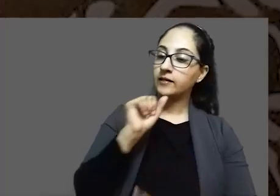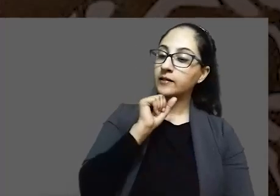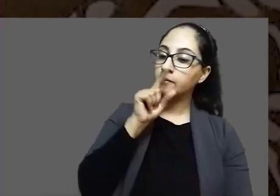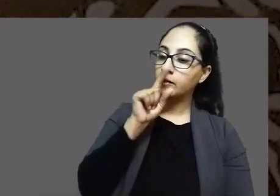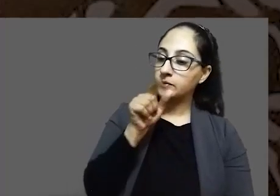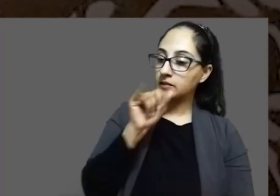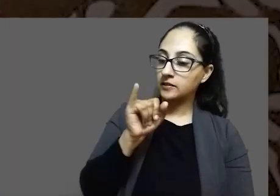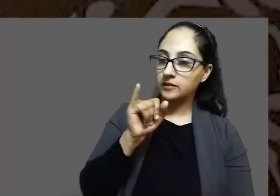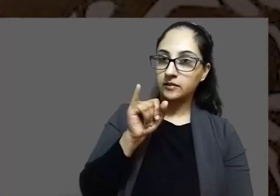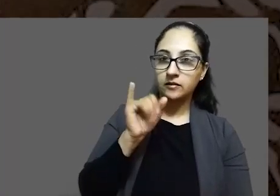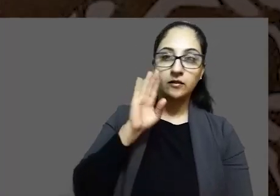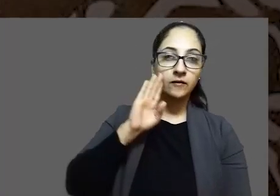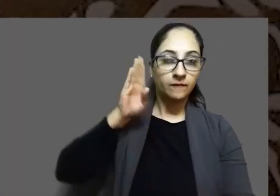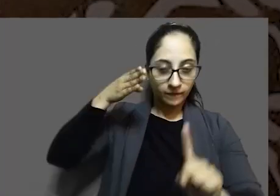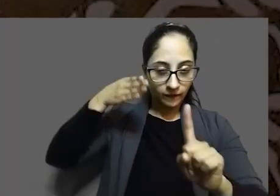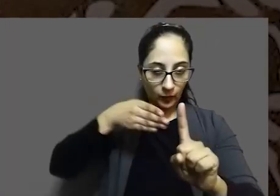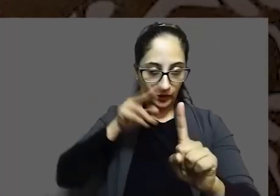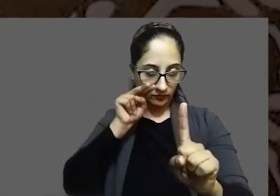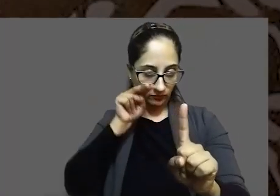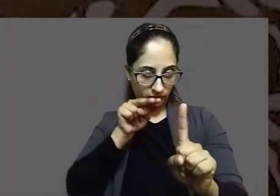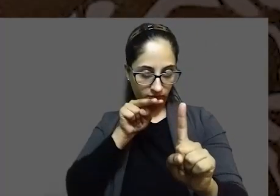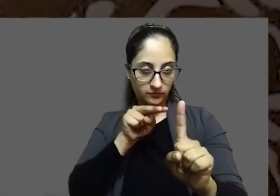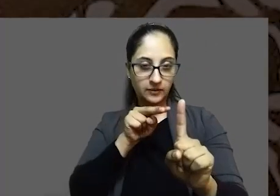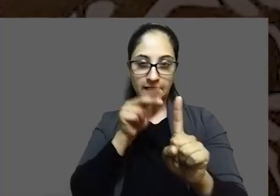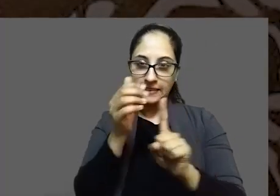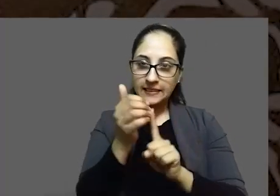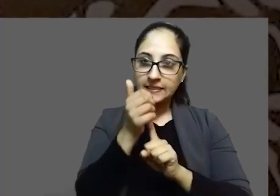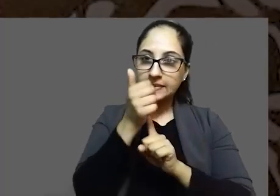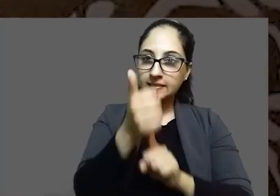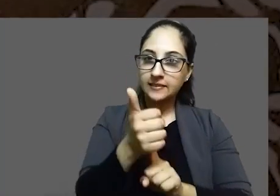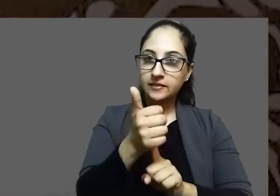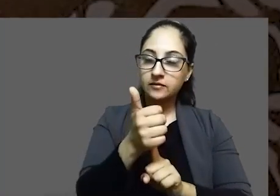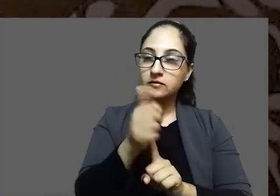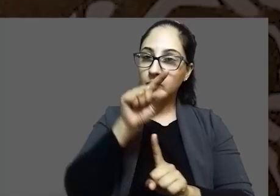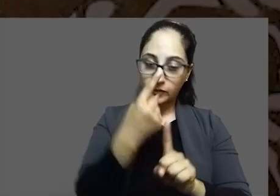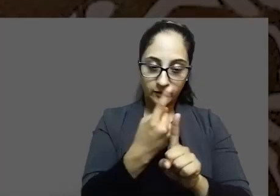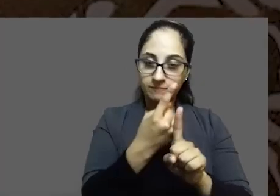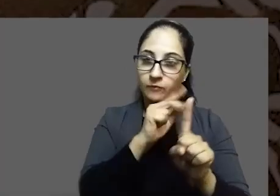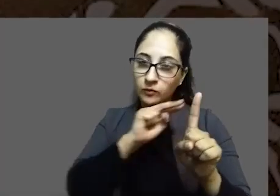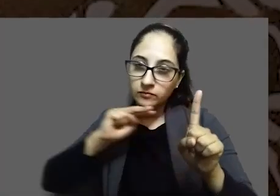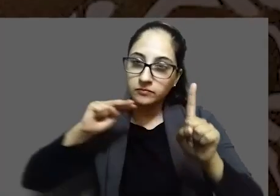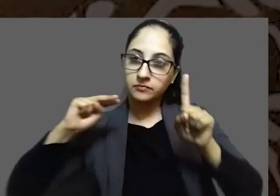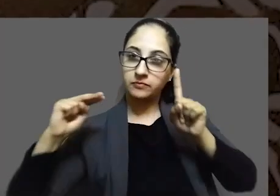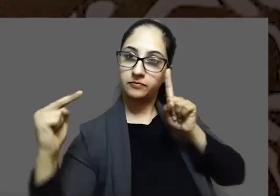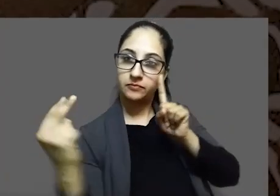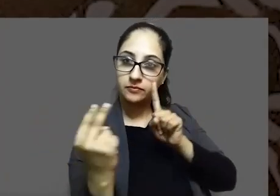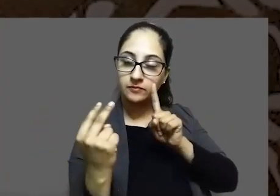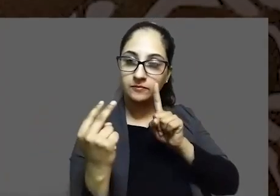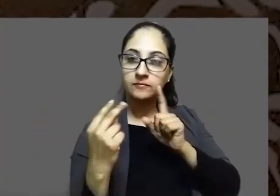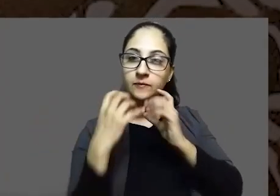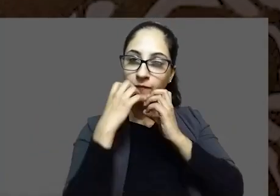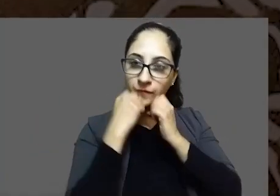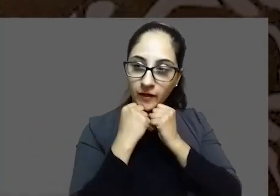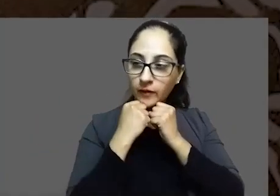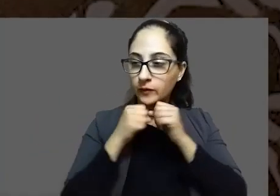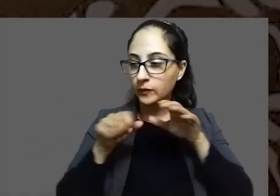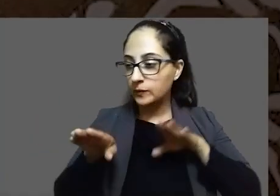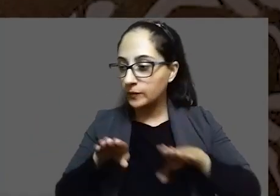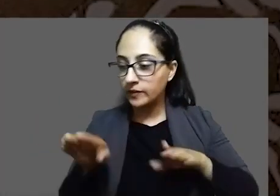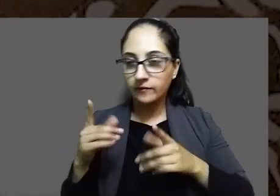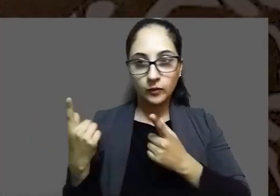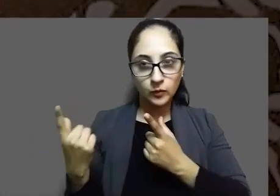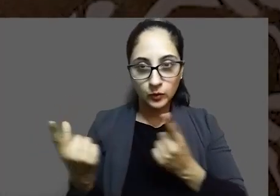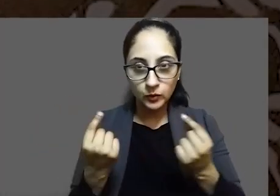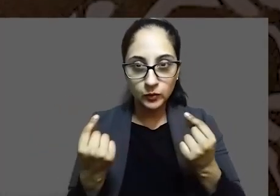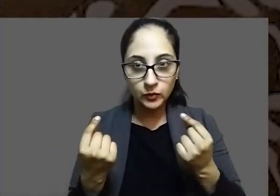guidance and meaning. I am reminded of the story from the Ta'aleem curriculum about Allah being everywhere, this notion of